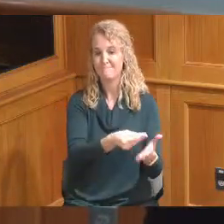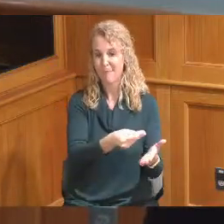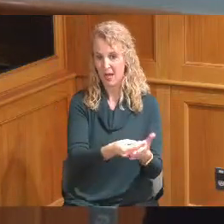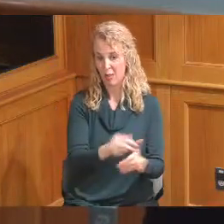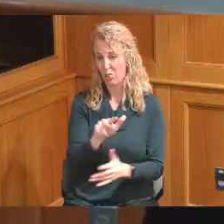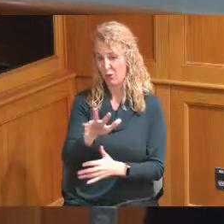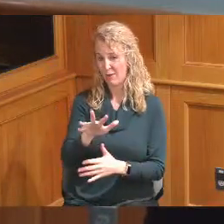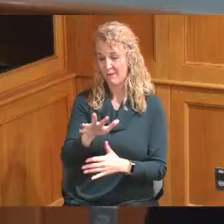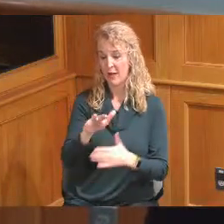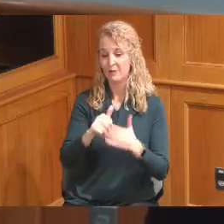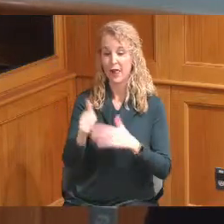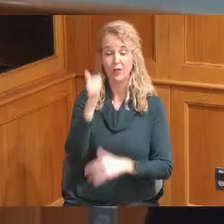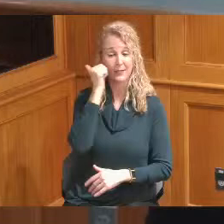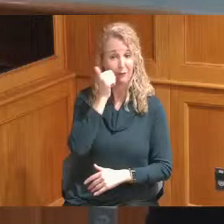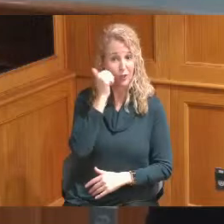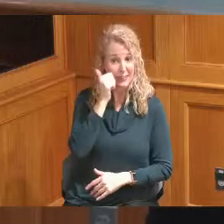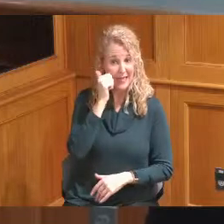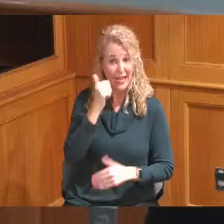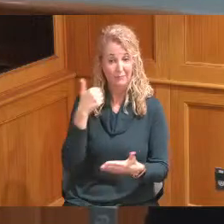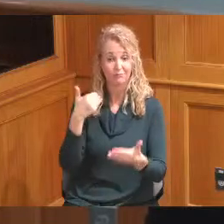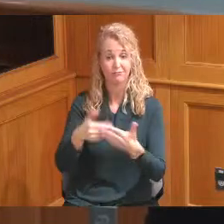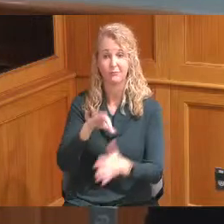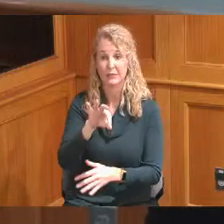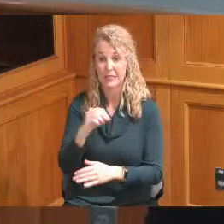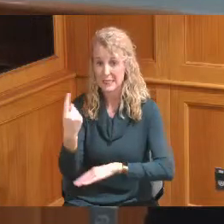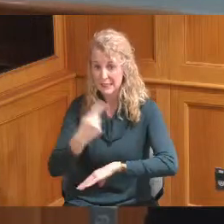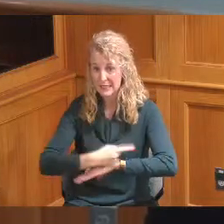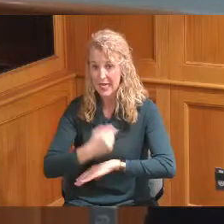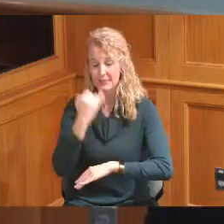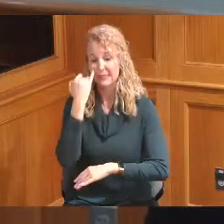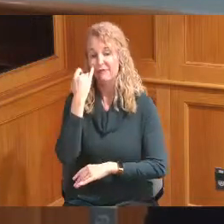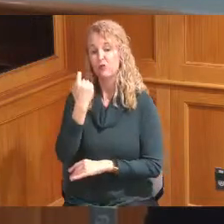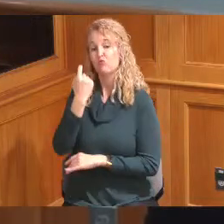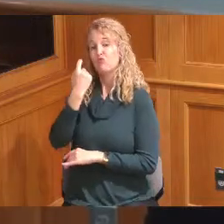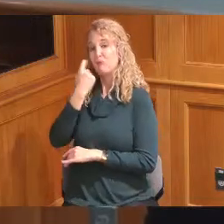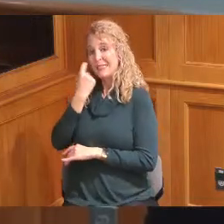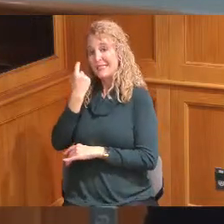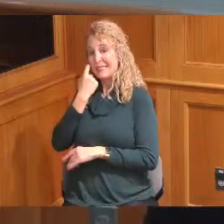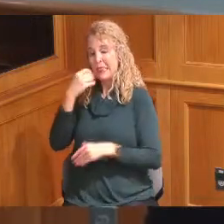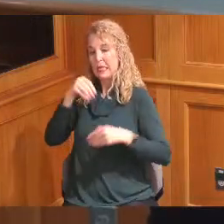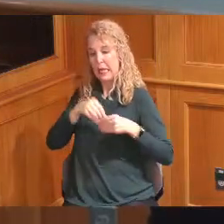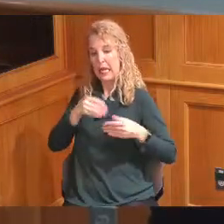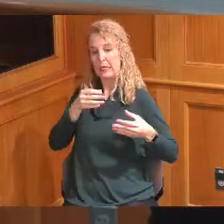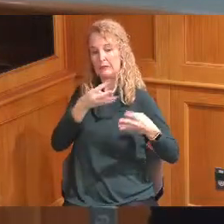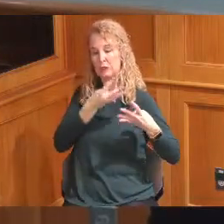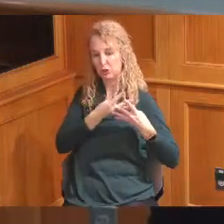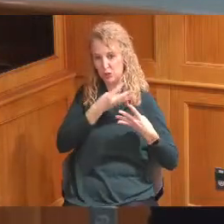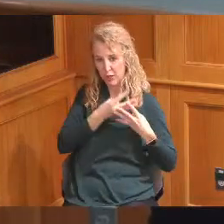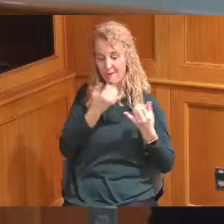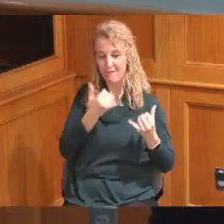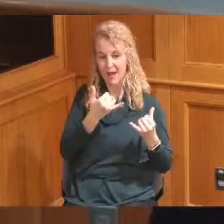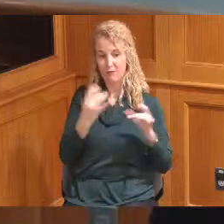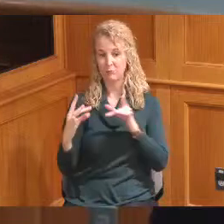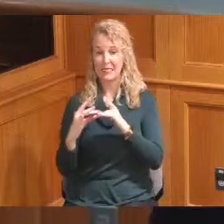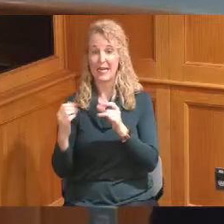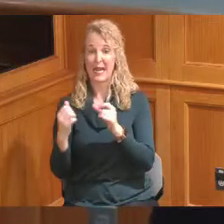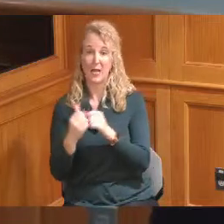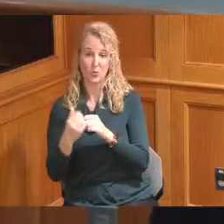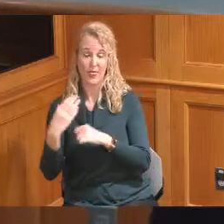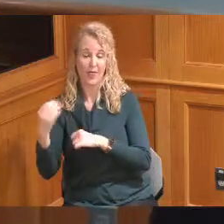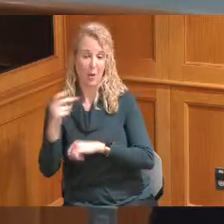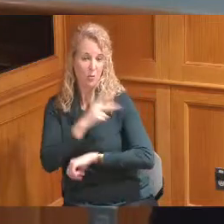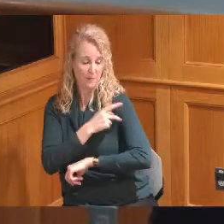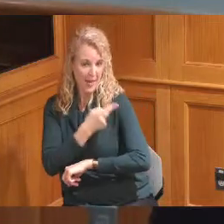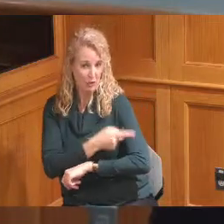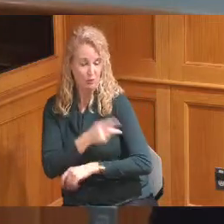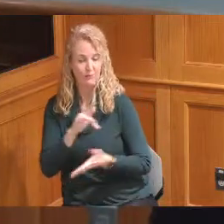day up to 90 days, focusing on recently released justice-involved individuals with connections to outpatient